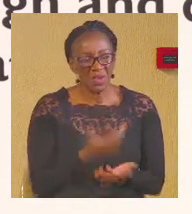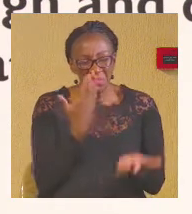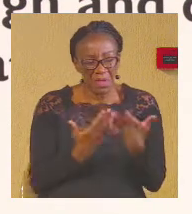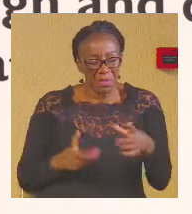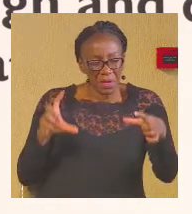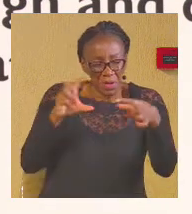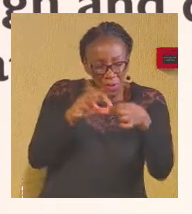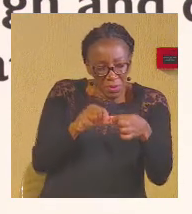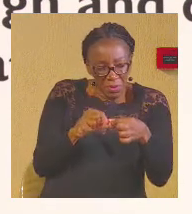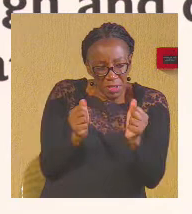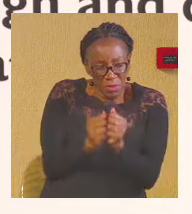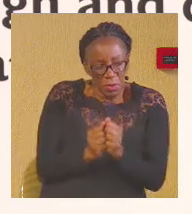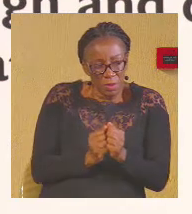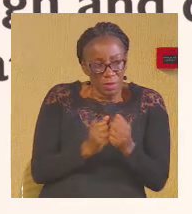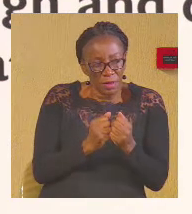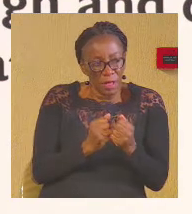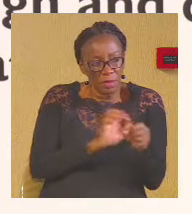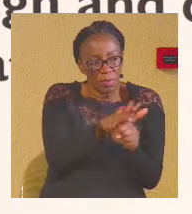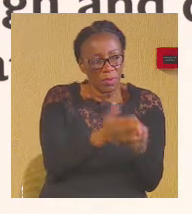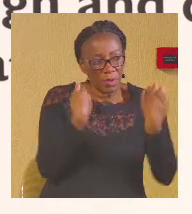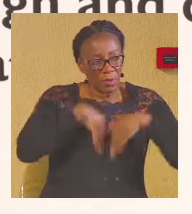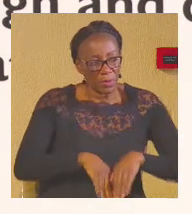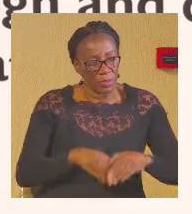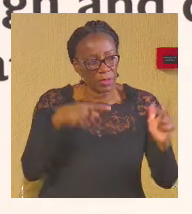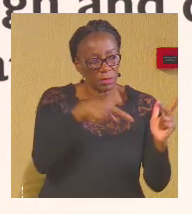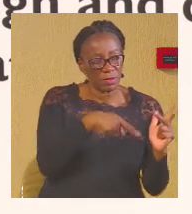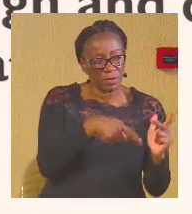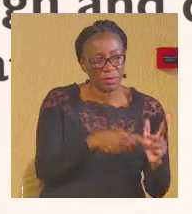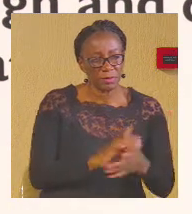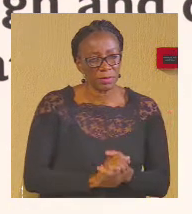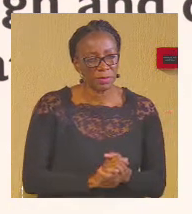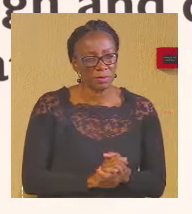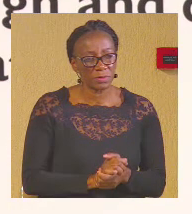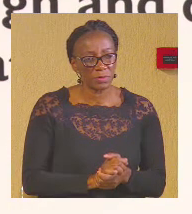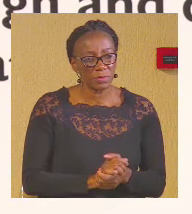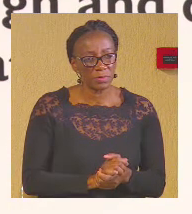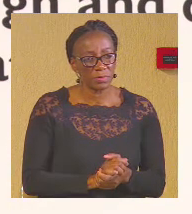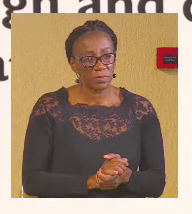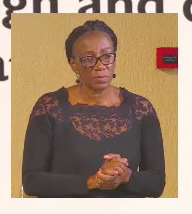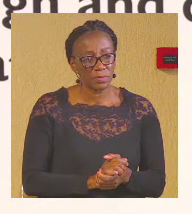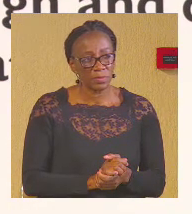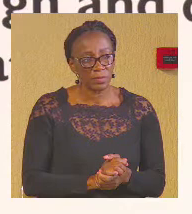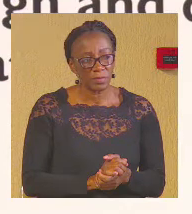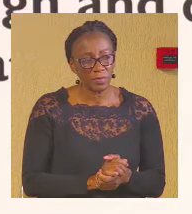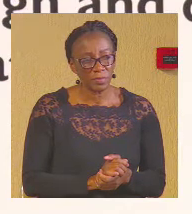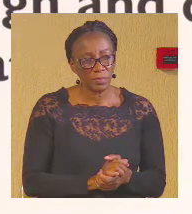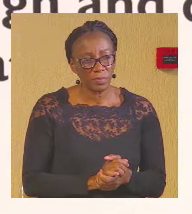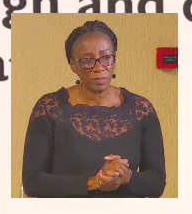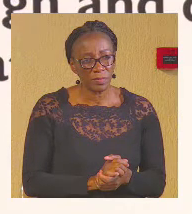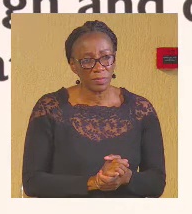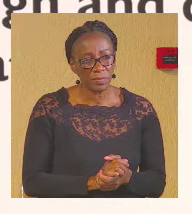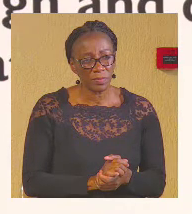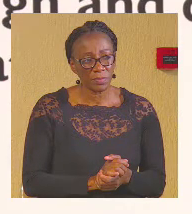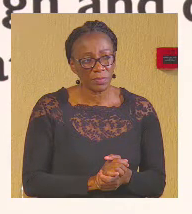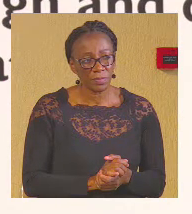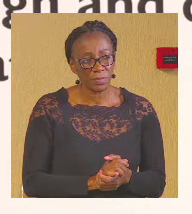or have been exposed to the COVID-19. So we've fairly gone out to make sure